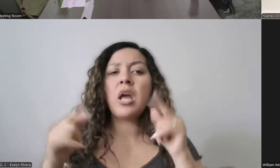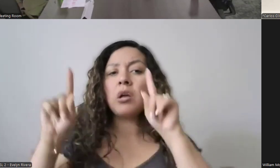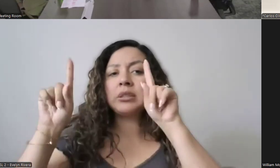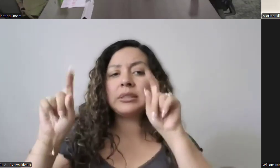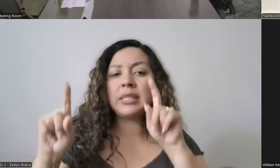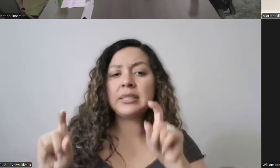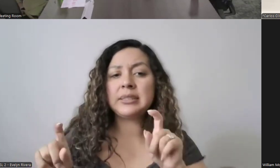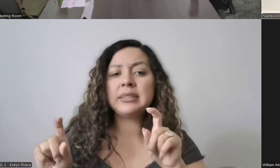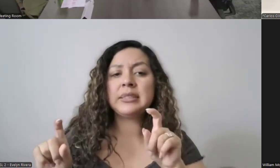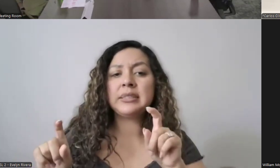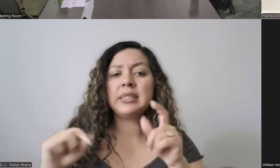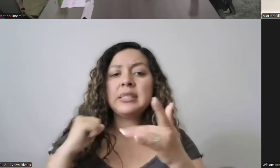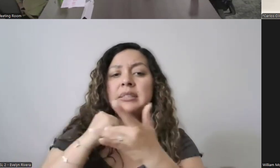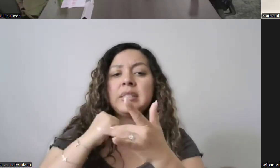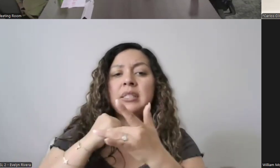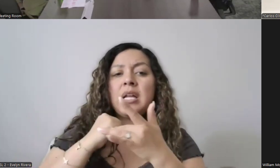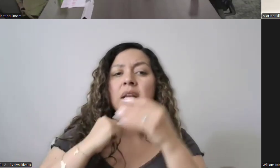at home, and